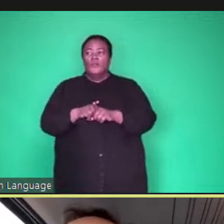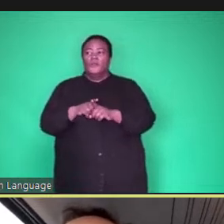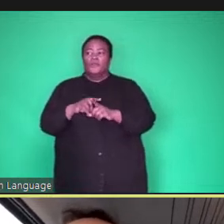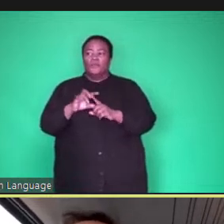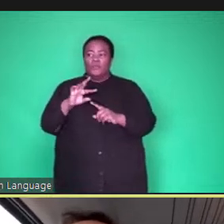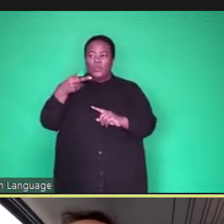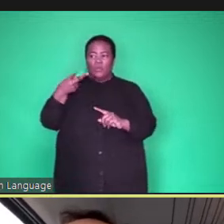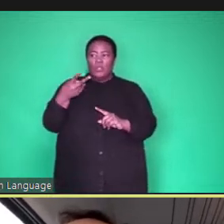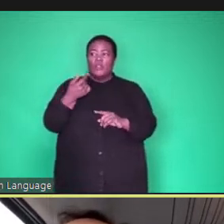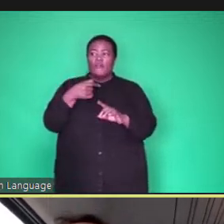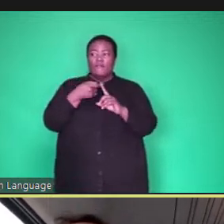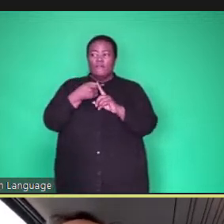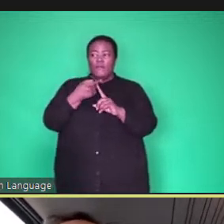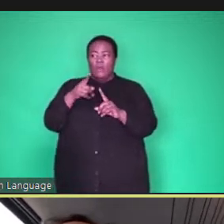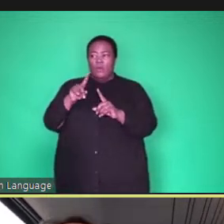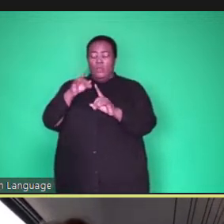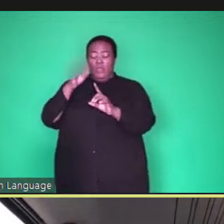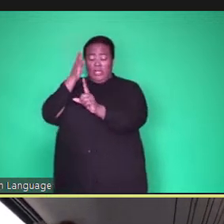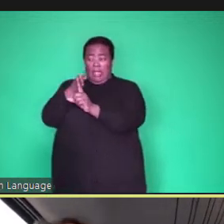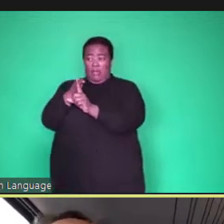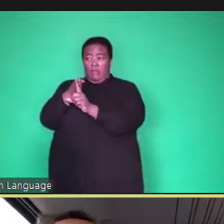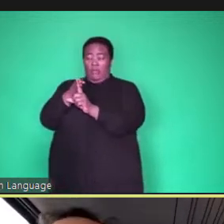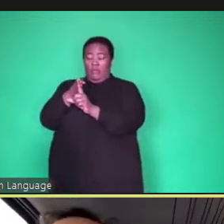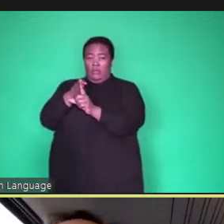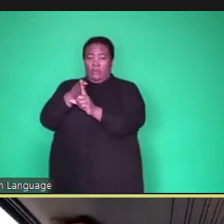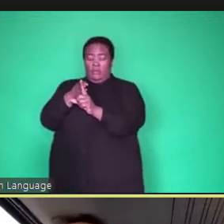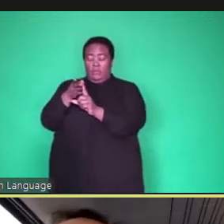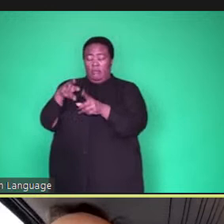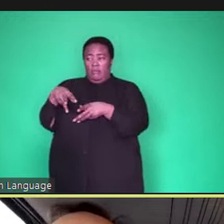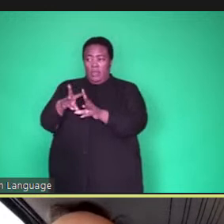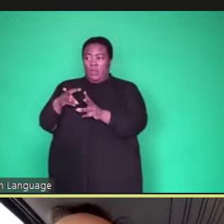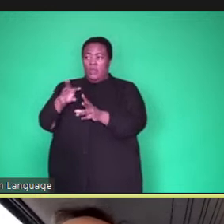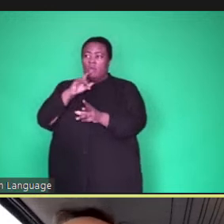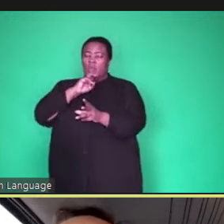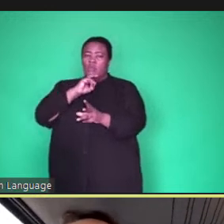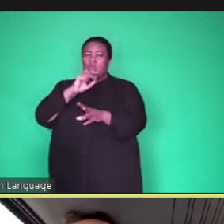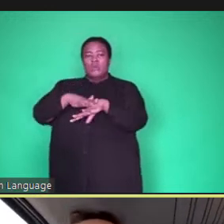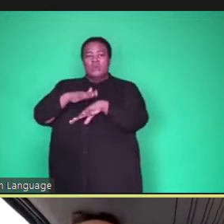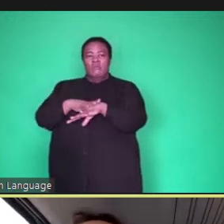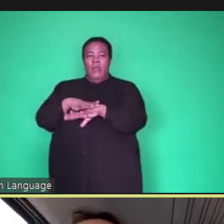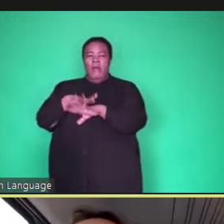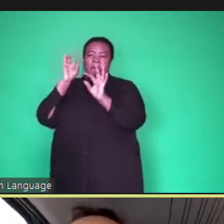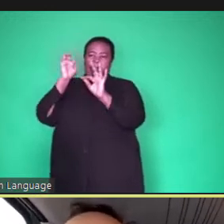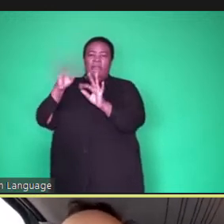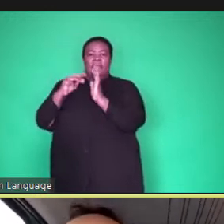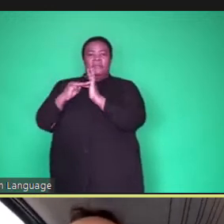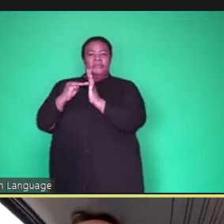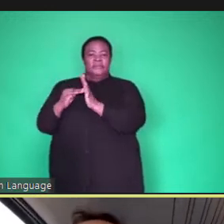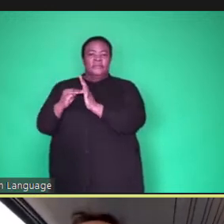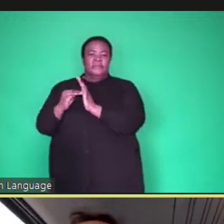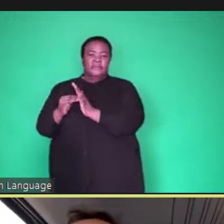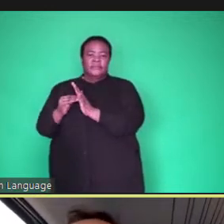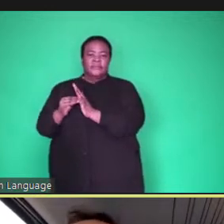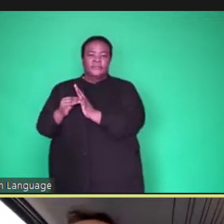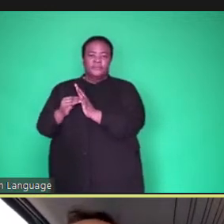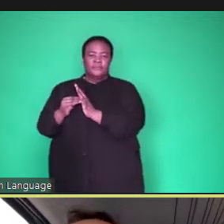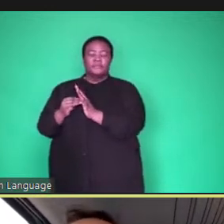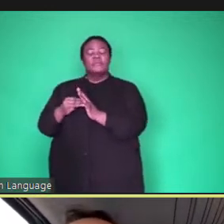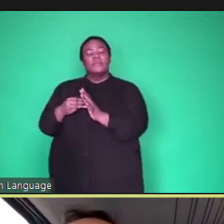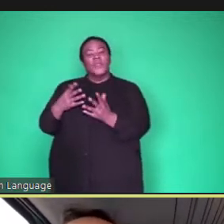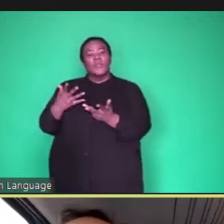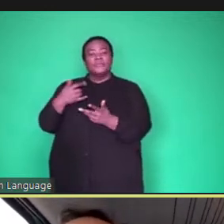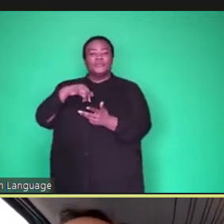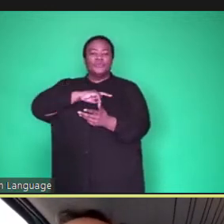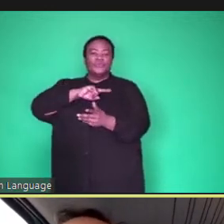the direct method, we use slightly more sophisticated models, and considering that we